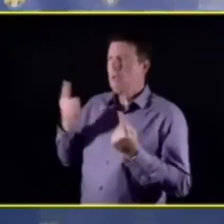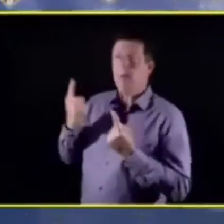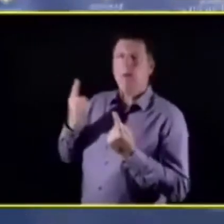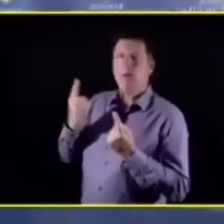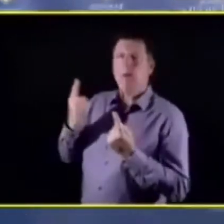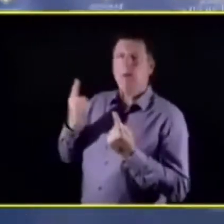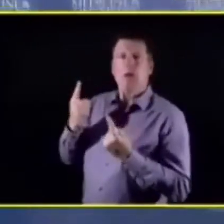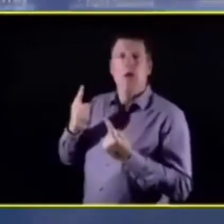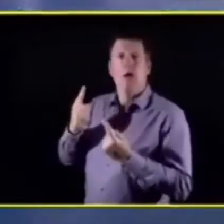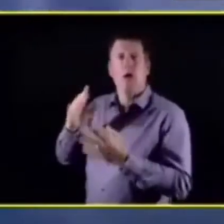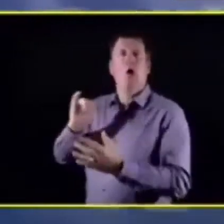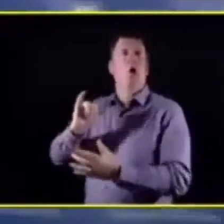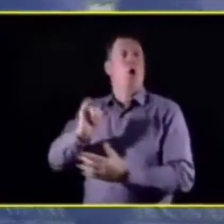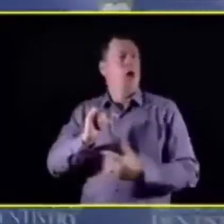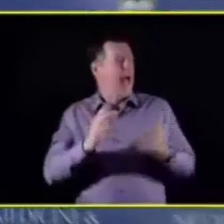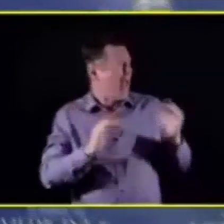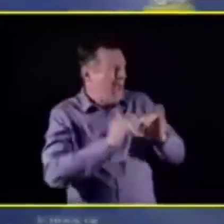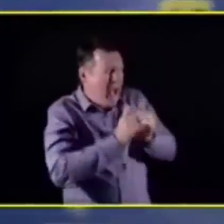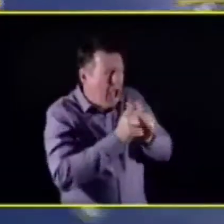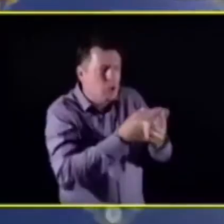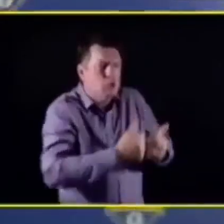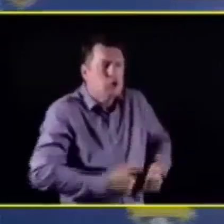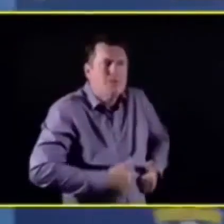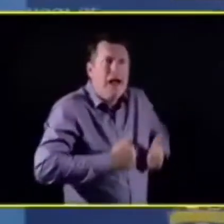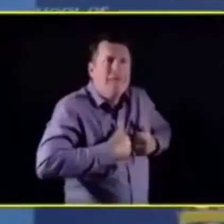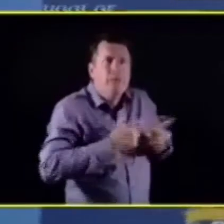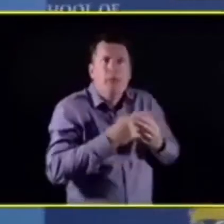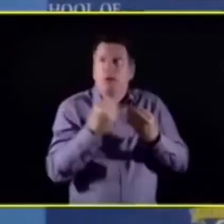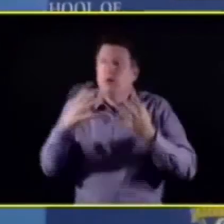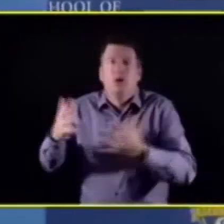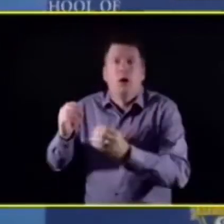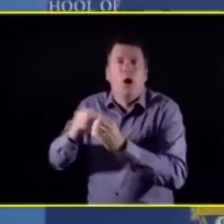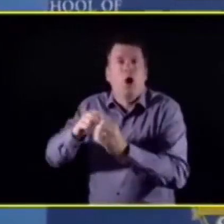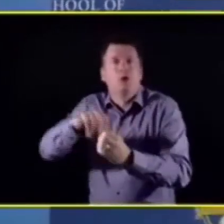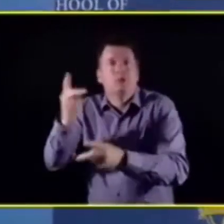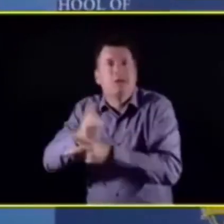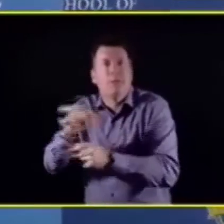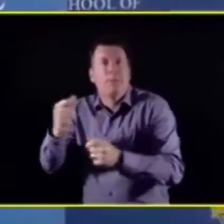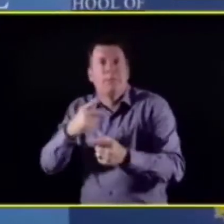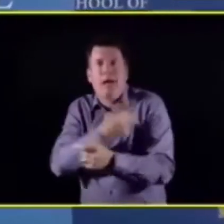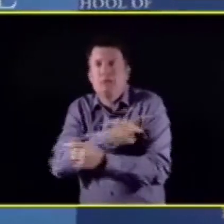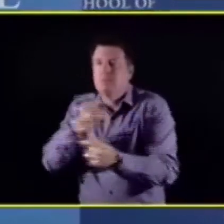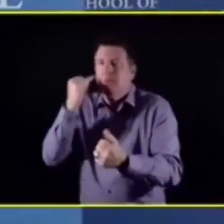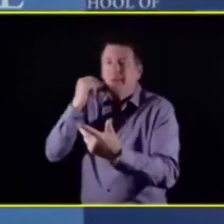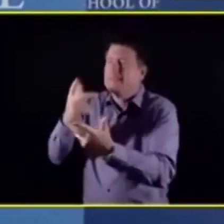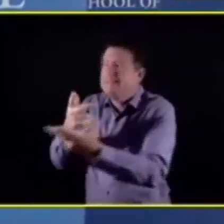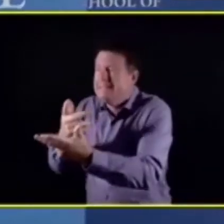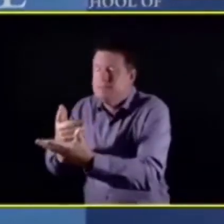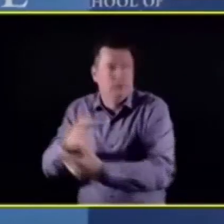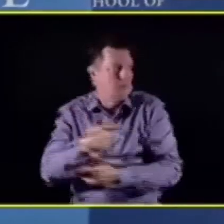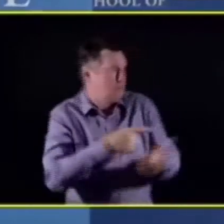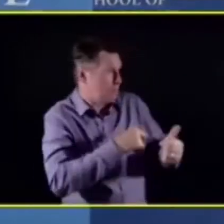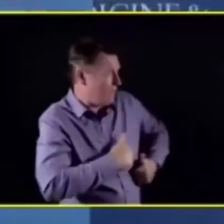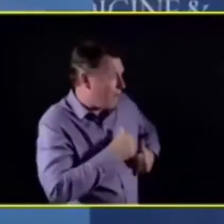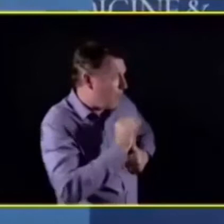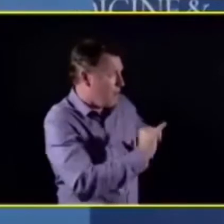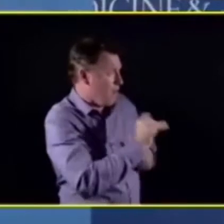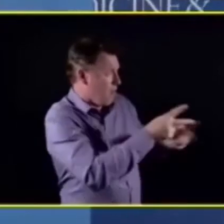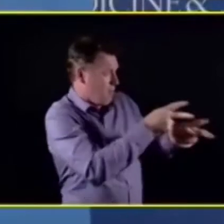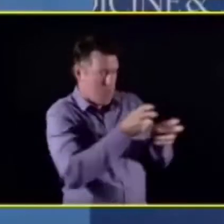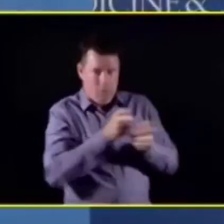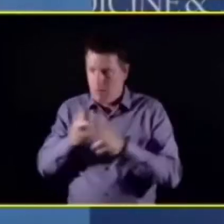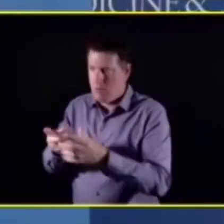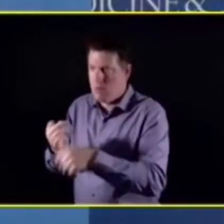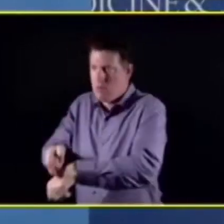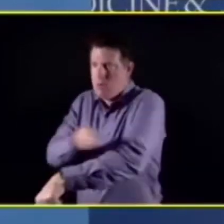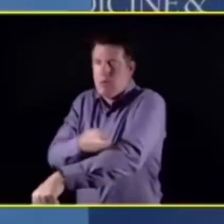I would answer that with a definite yes. Every patient that we see teaches us a tremendous